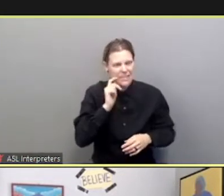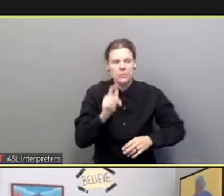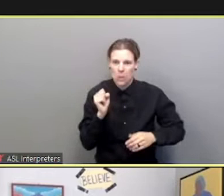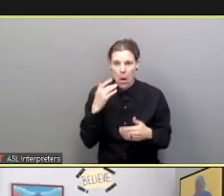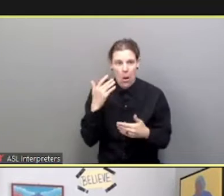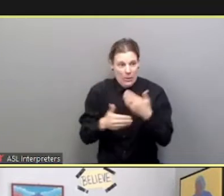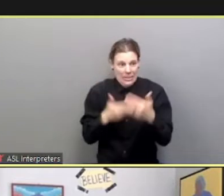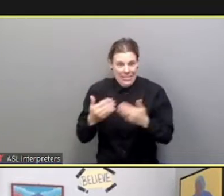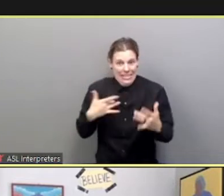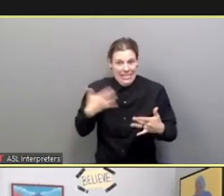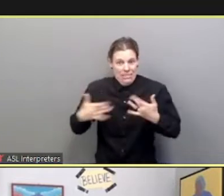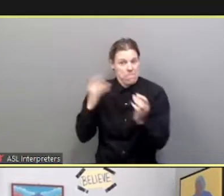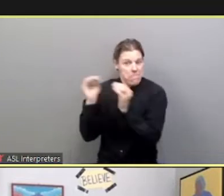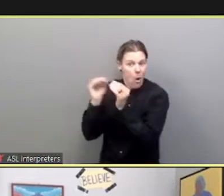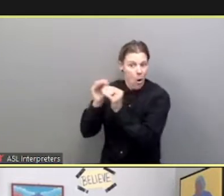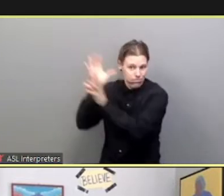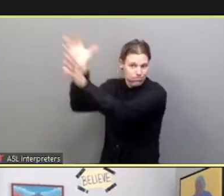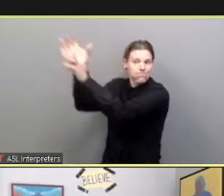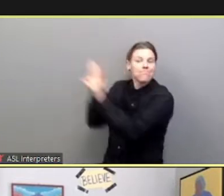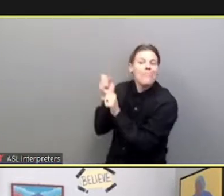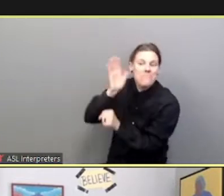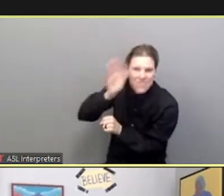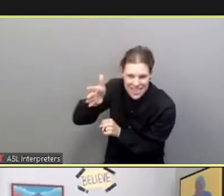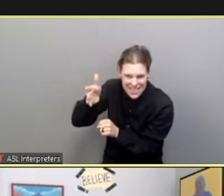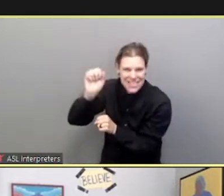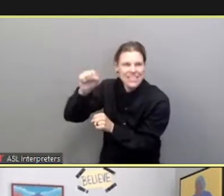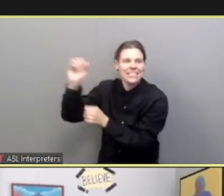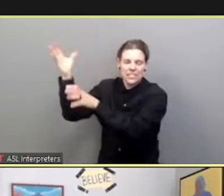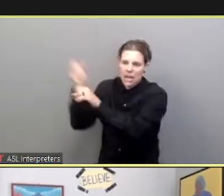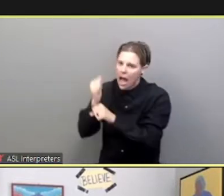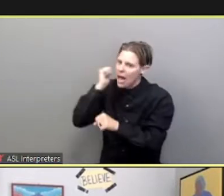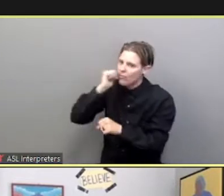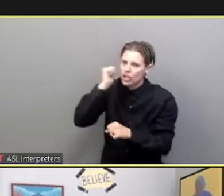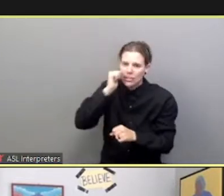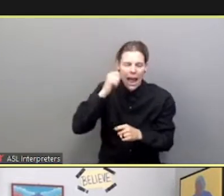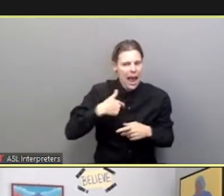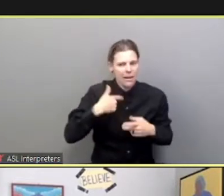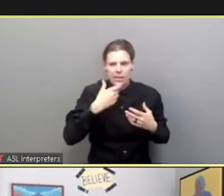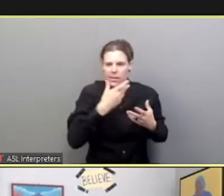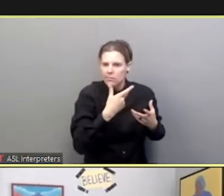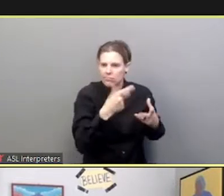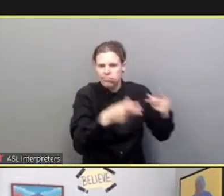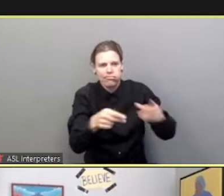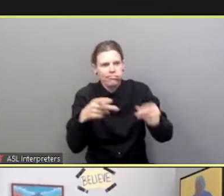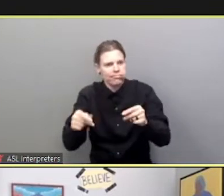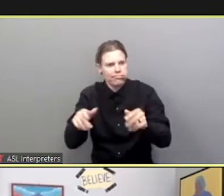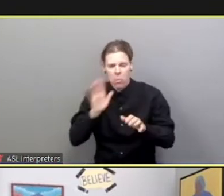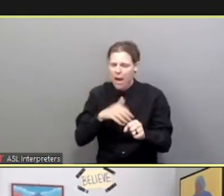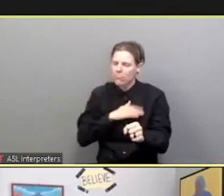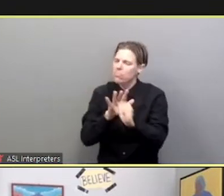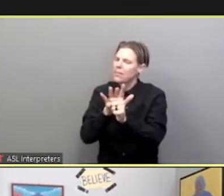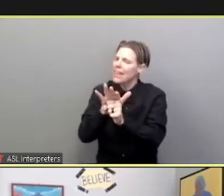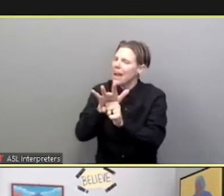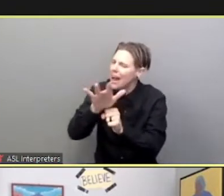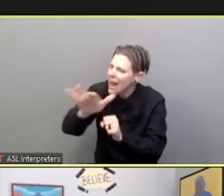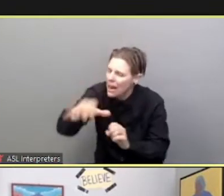we are getting more doses every day. So, and there's plenty of slots still available. Next